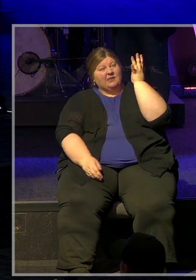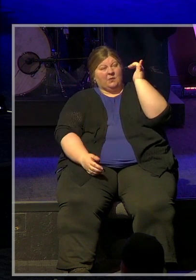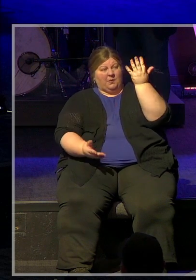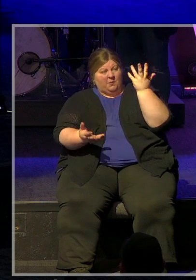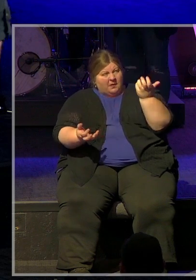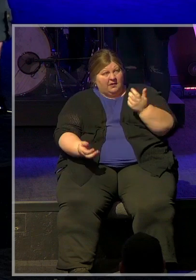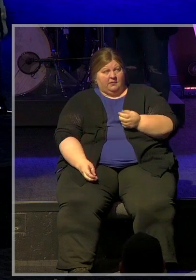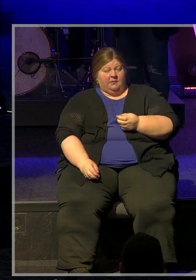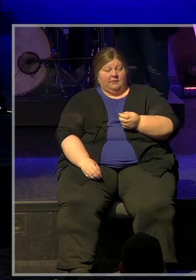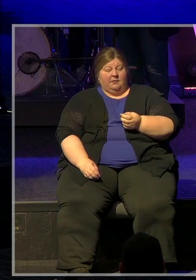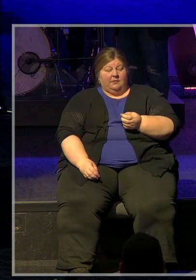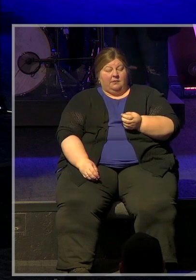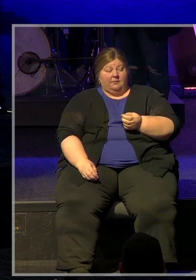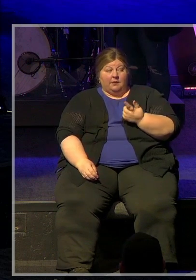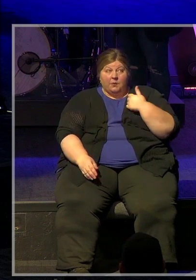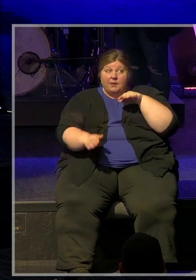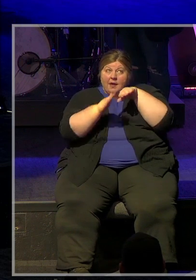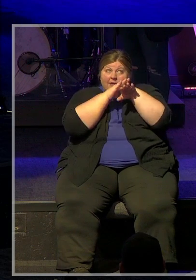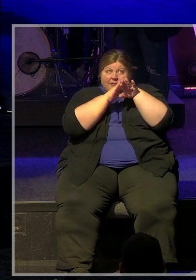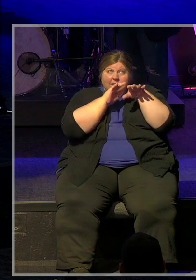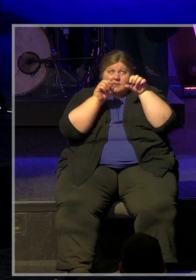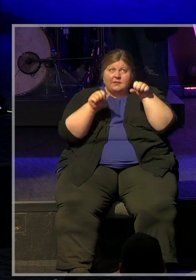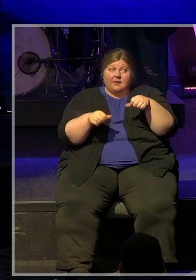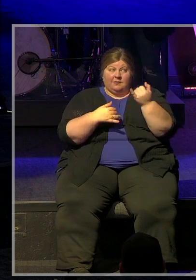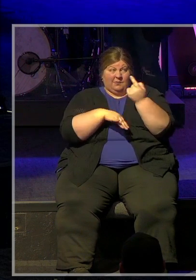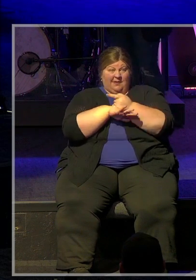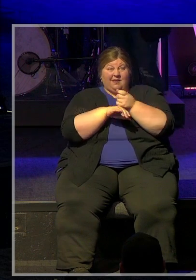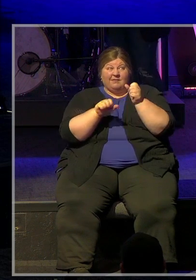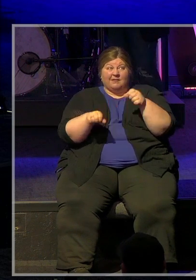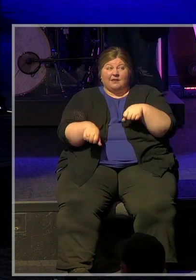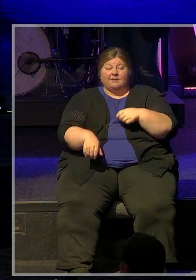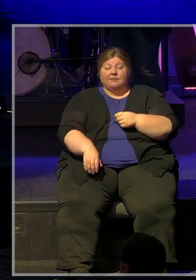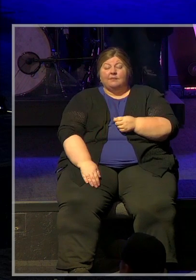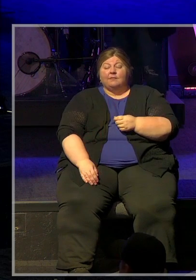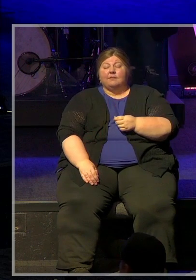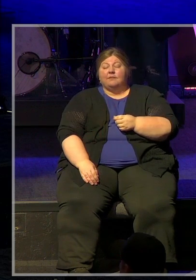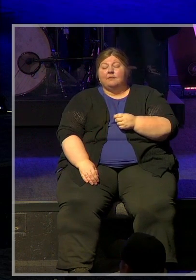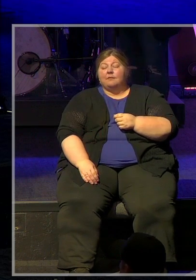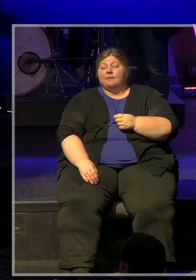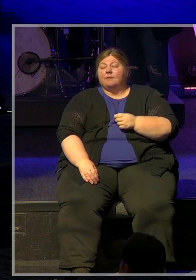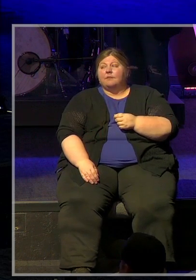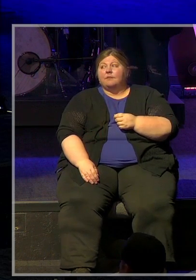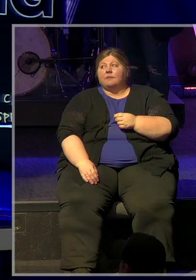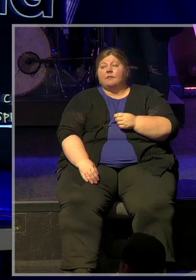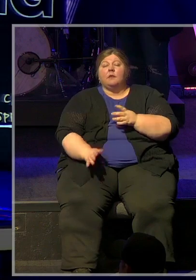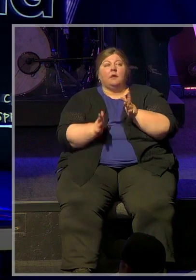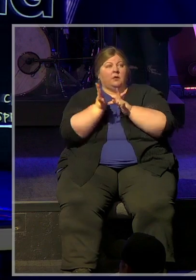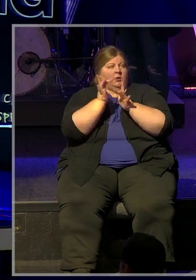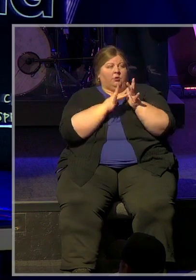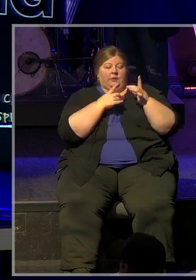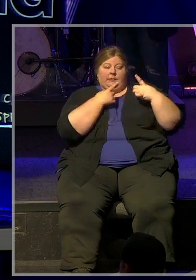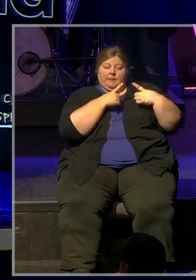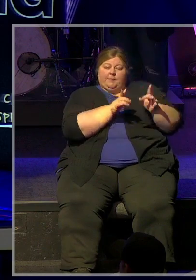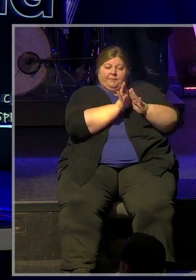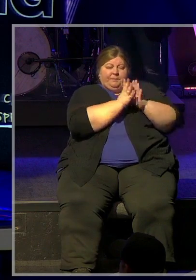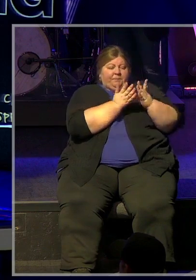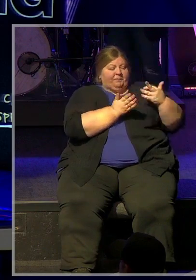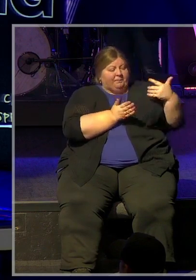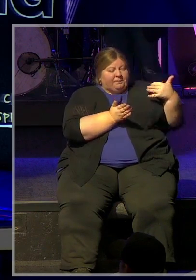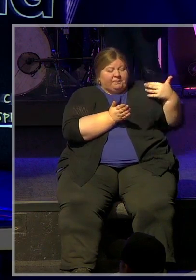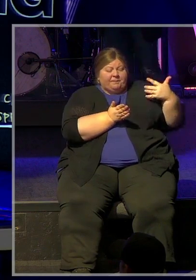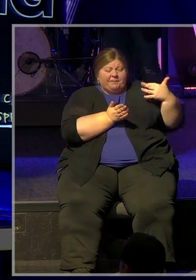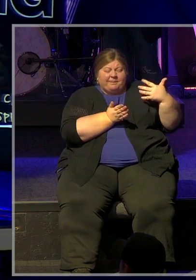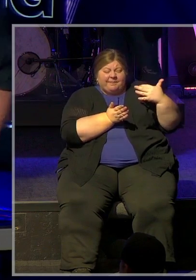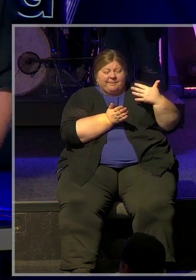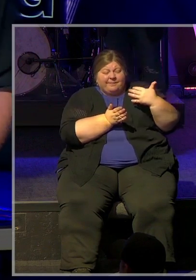And it's something we have access to today. Jesus, all throughout Scripture, all throughout the